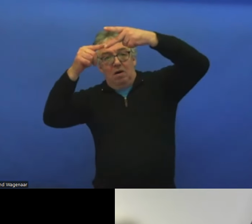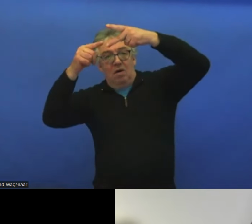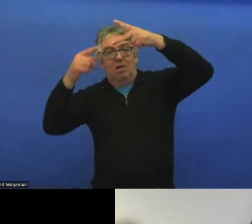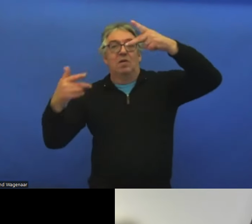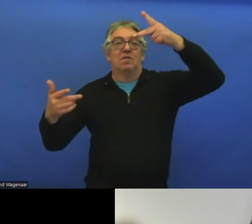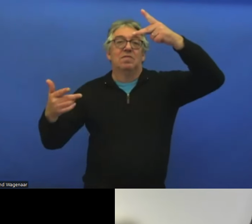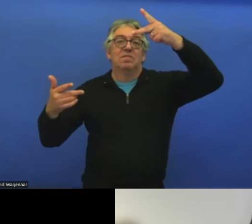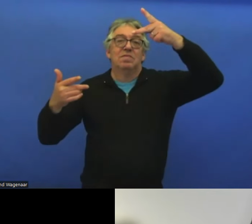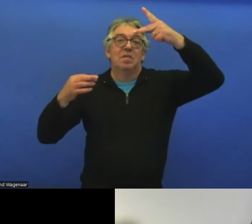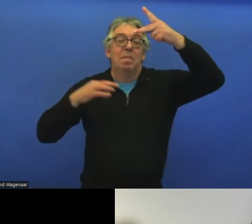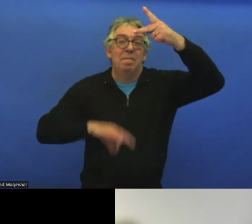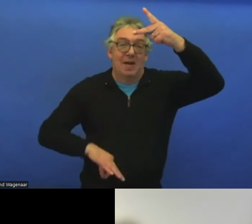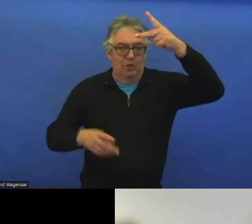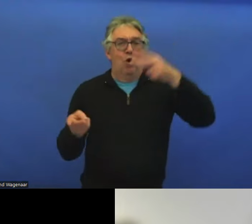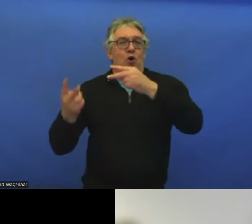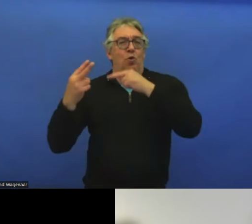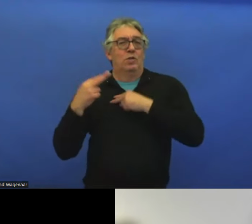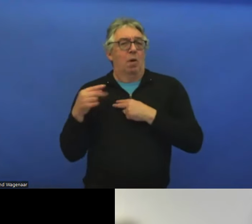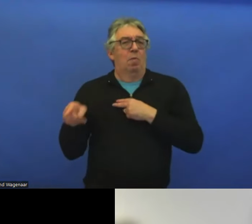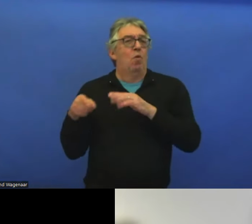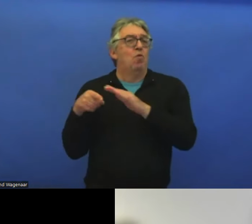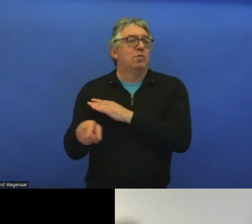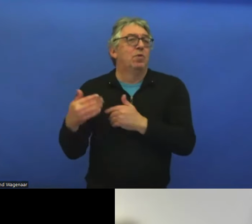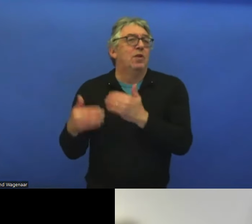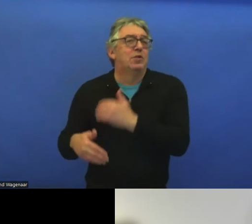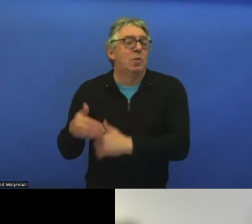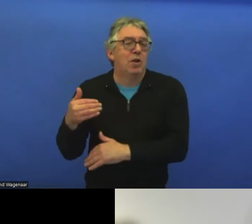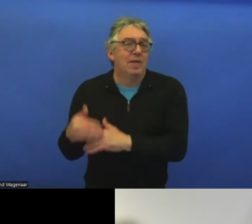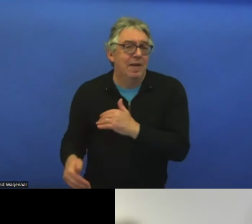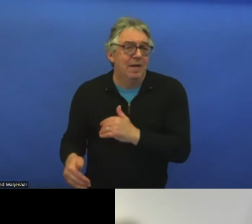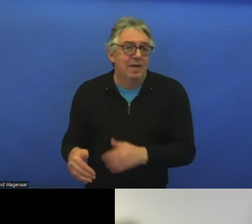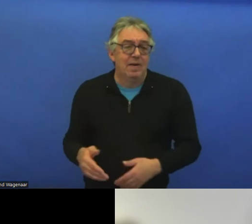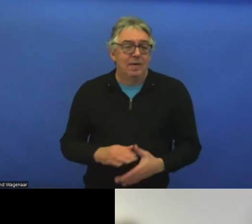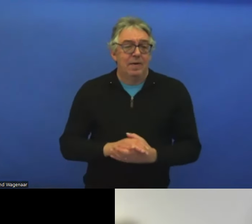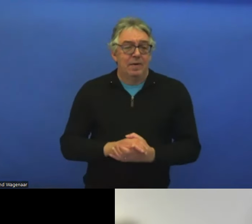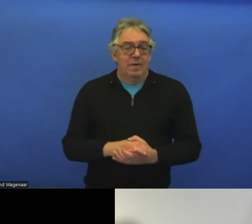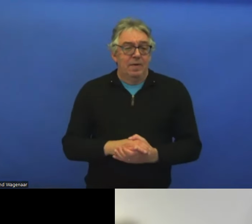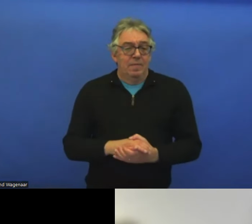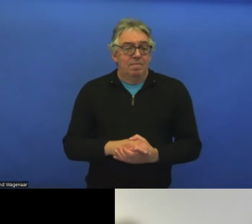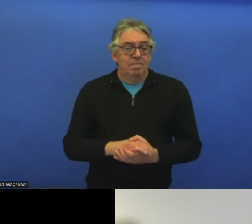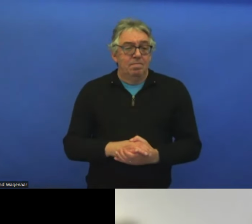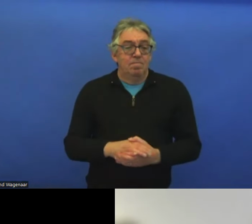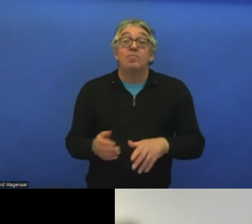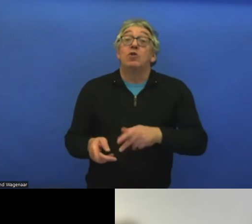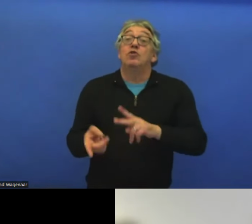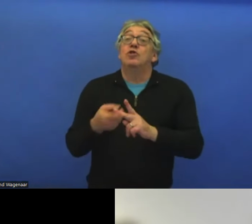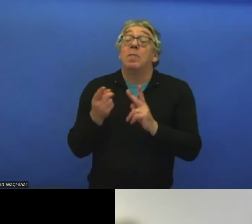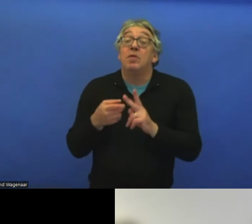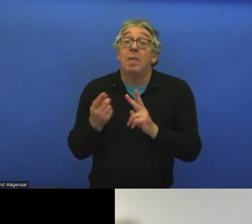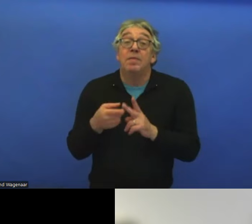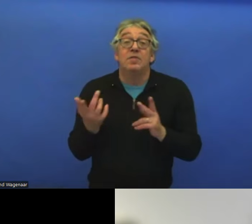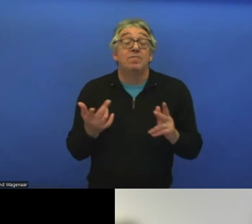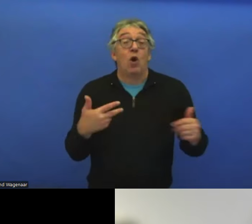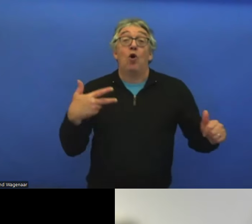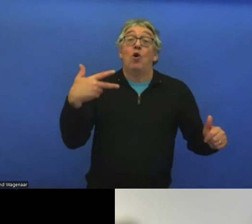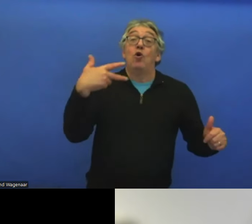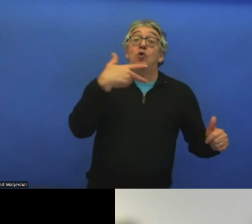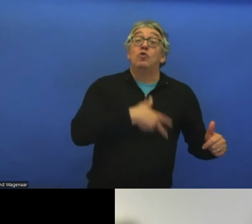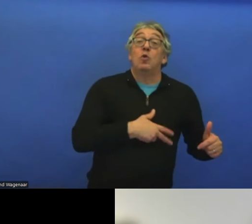social development and is very relevant for as well refugees with